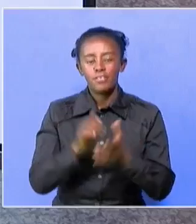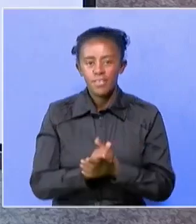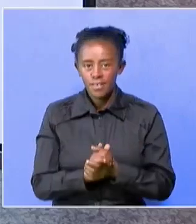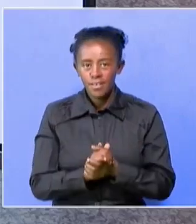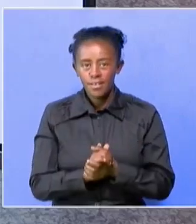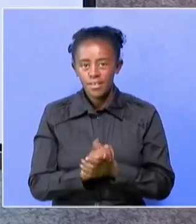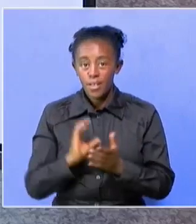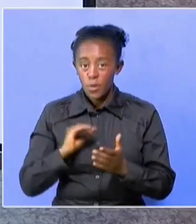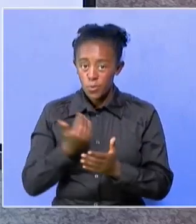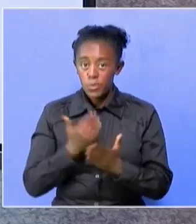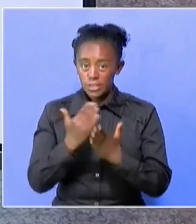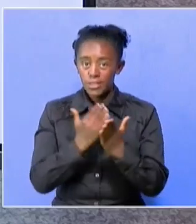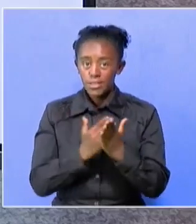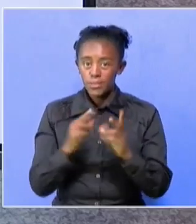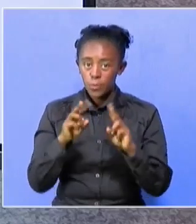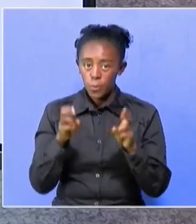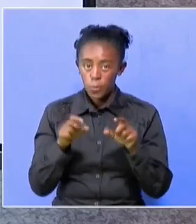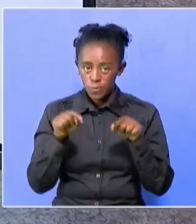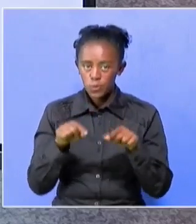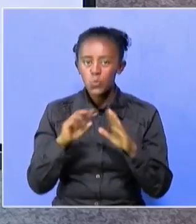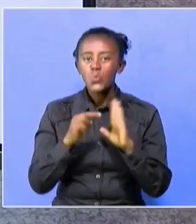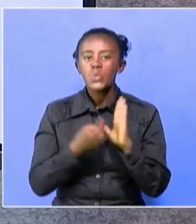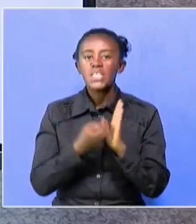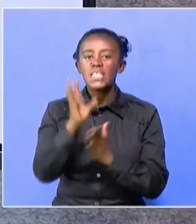our lesson topic for today, that is Unit 6,